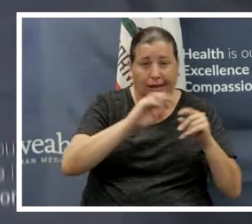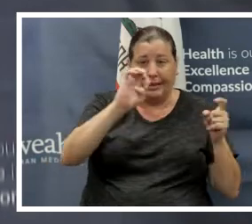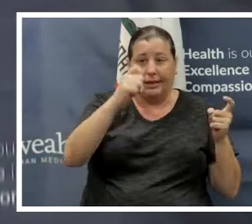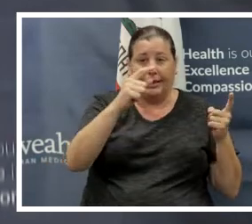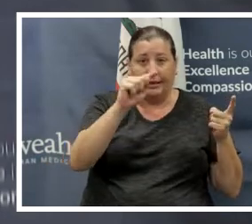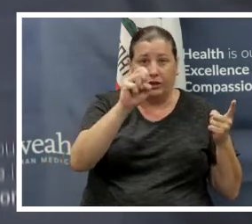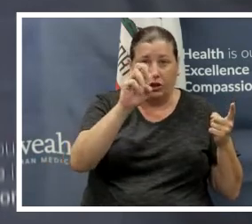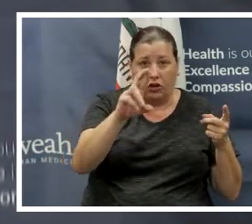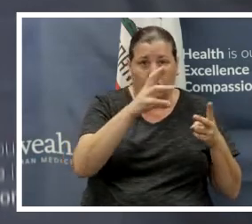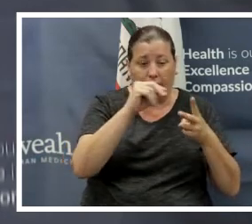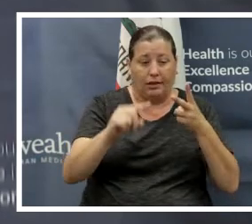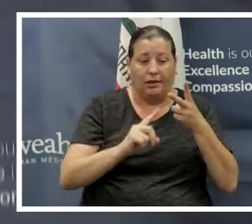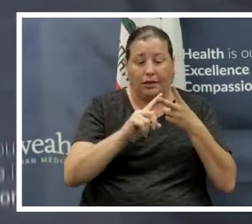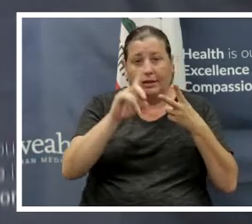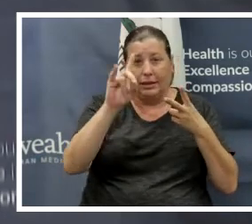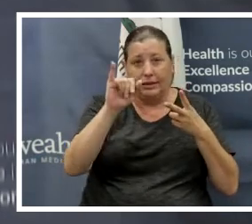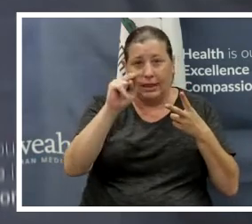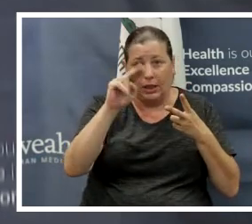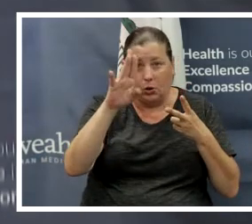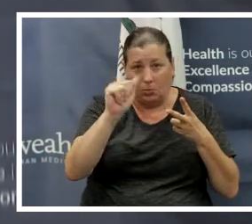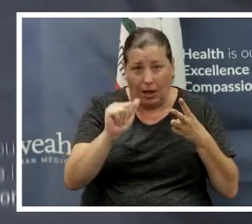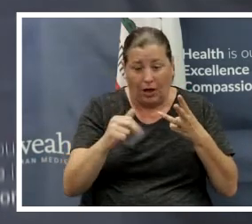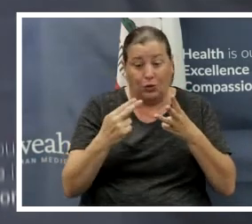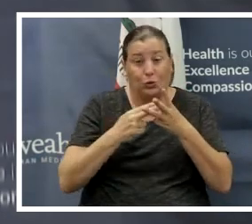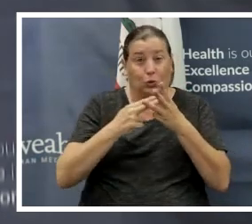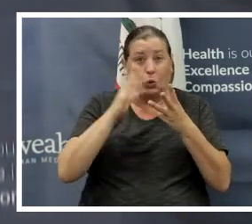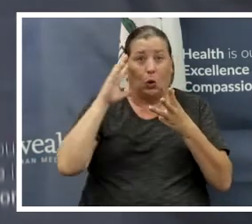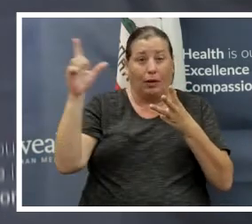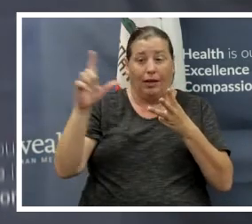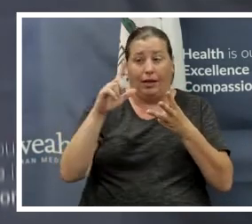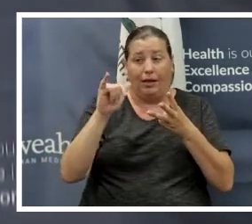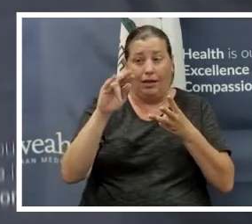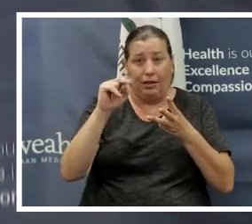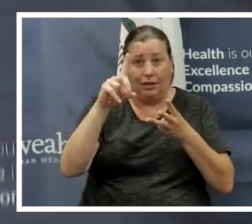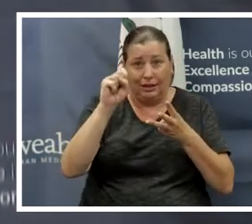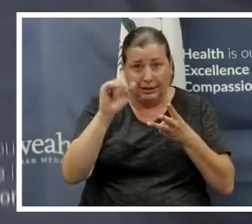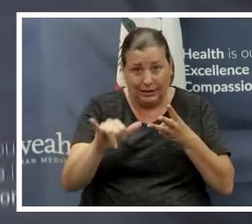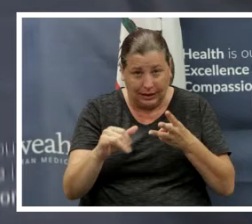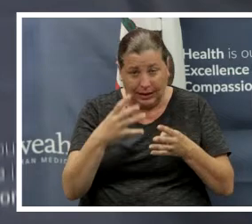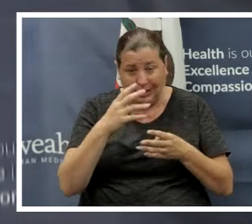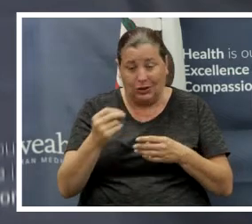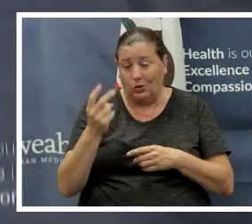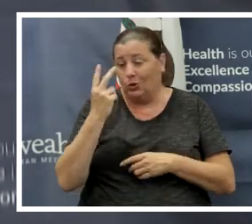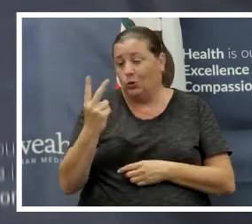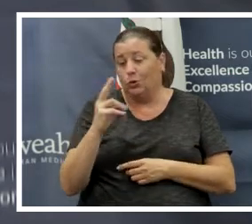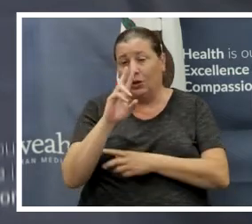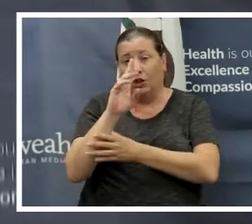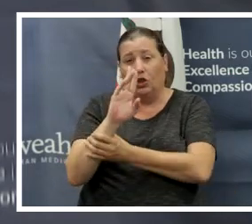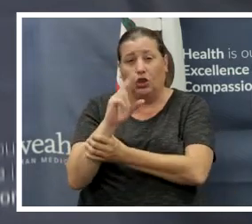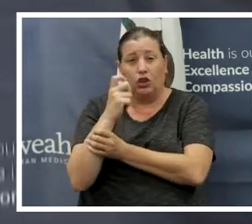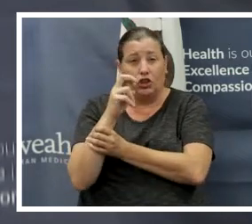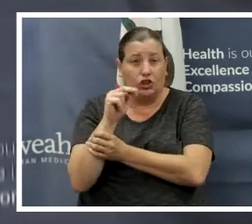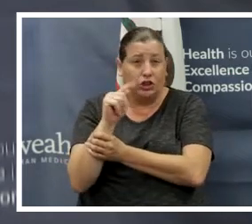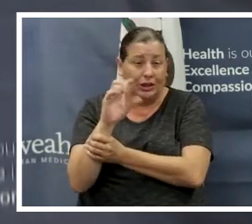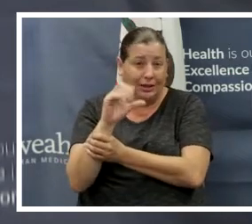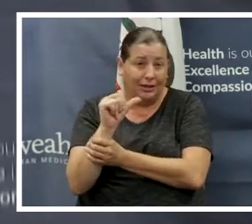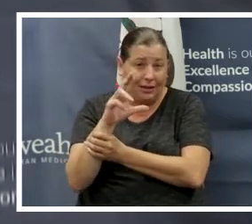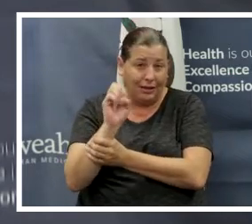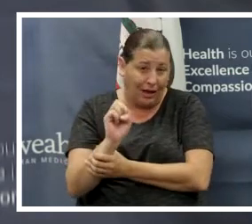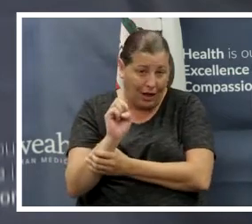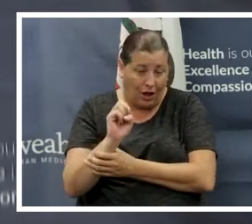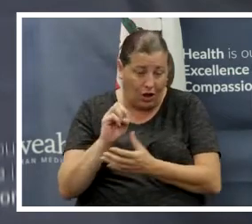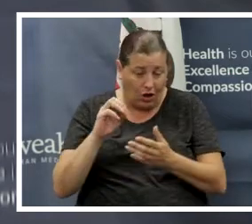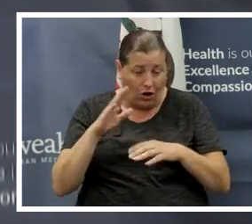gone live in those clinics, soon to go live in Lindsay, and also at our 2 urgent care centers on Court Street and